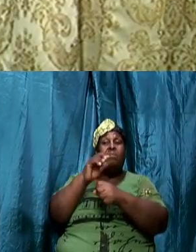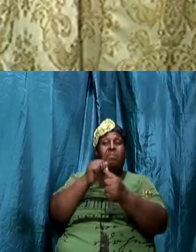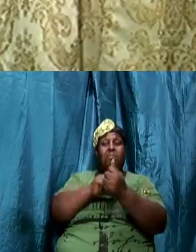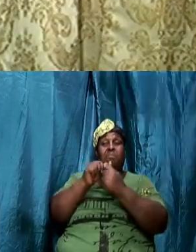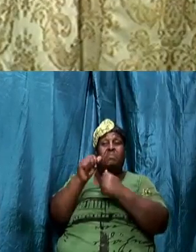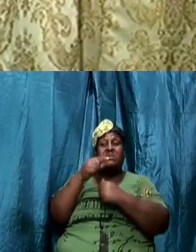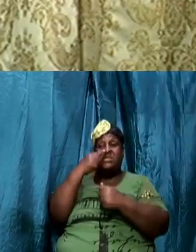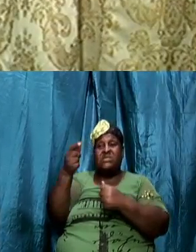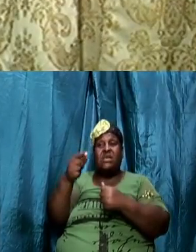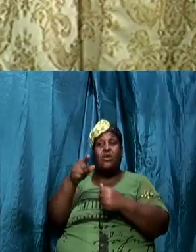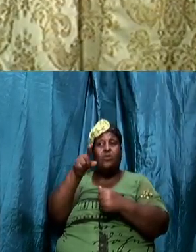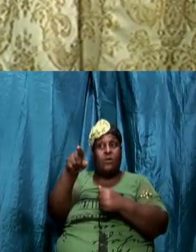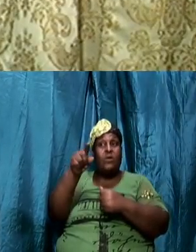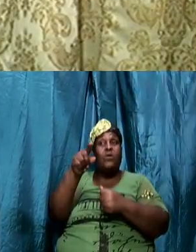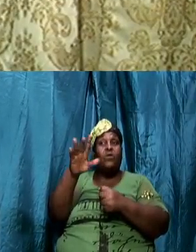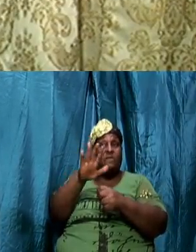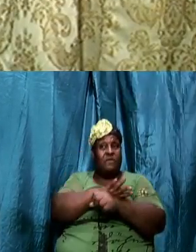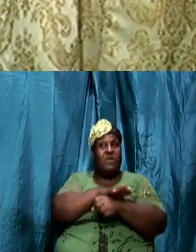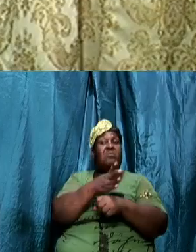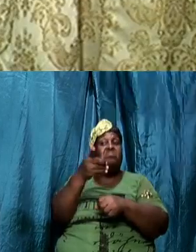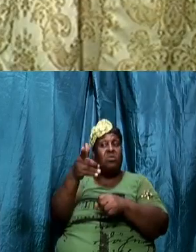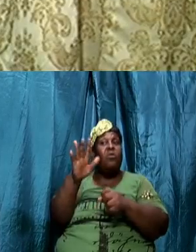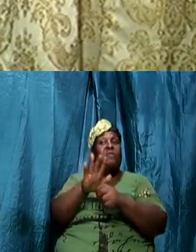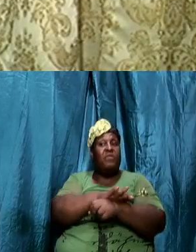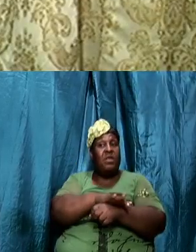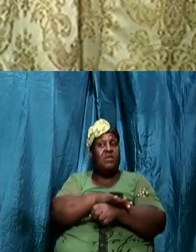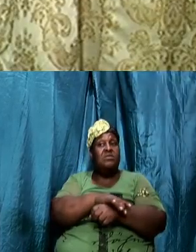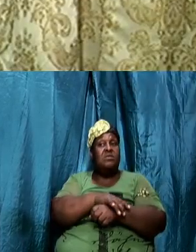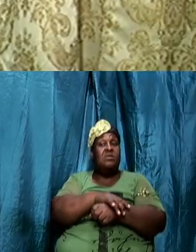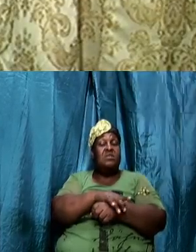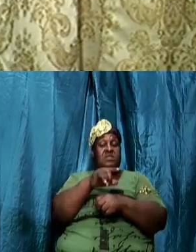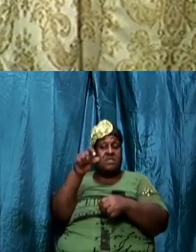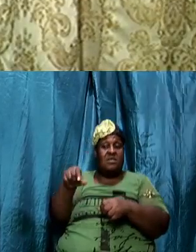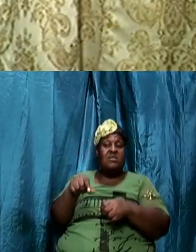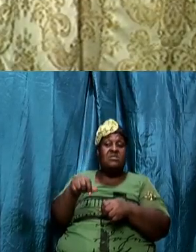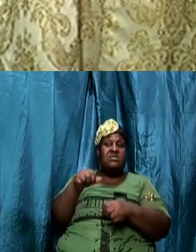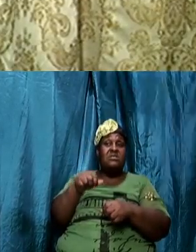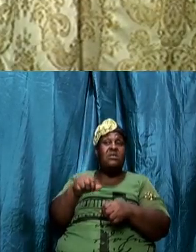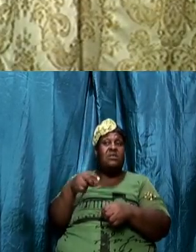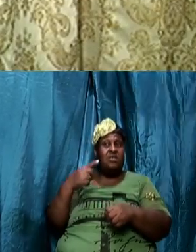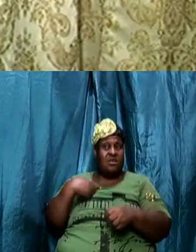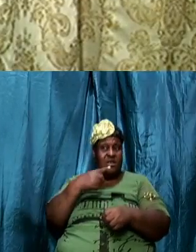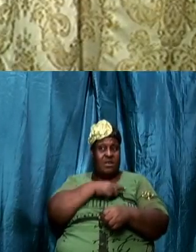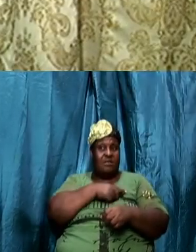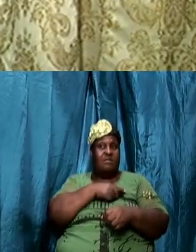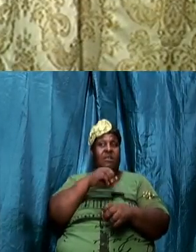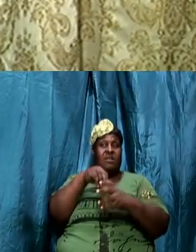So this Nicholas was in the church. Holy Ghost, good report,